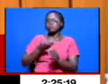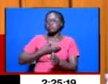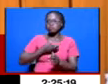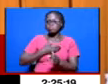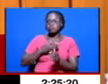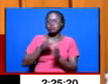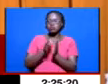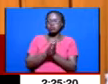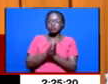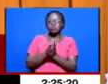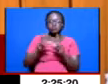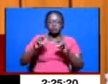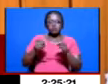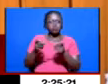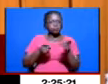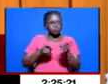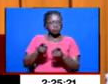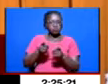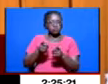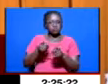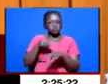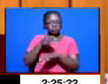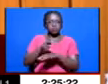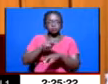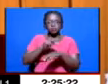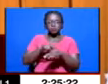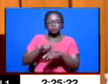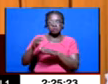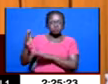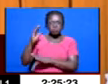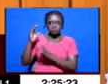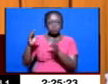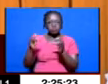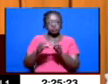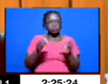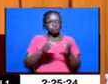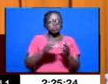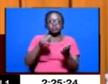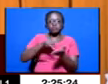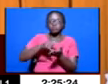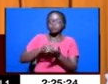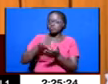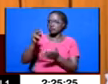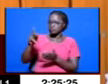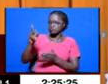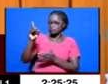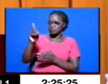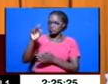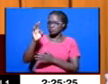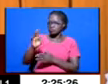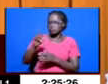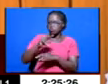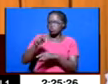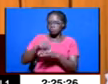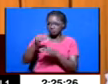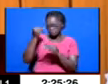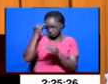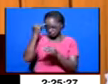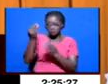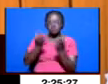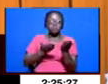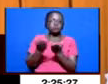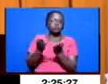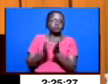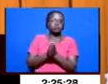supervisory control over national security organs, including the Kenya Defense Forces, the National Intelligence Service, and the National